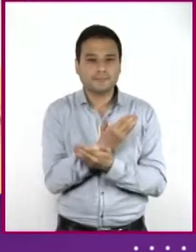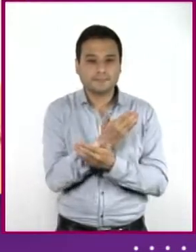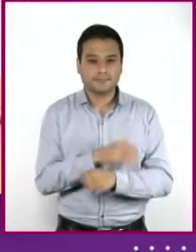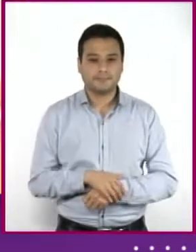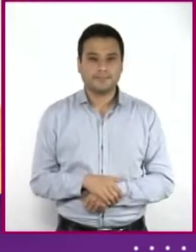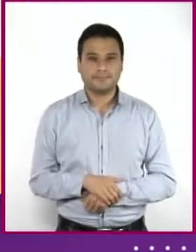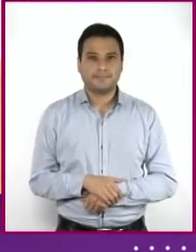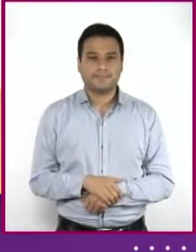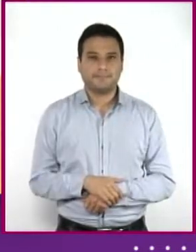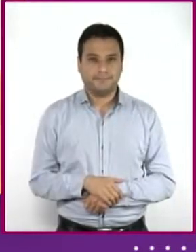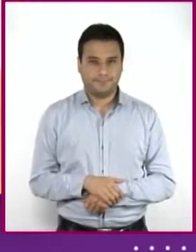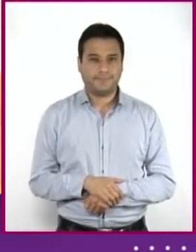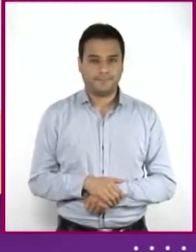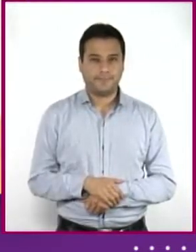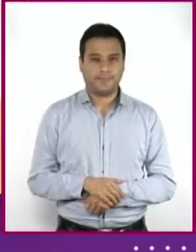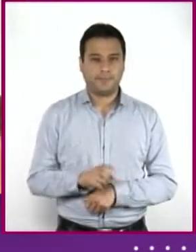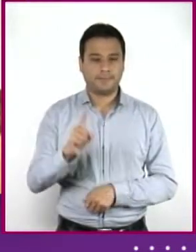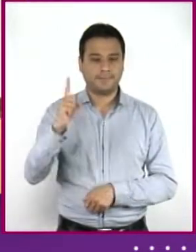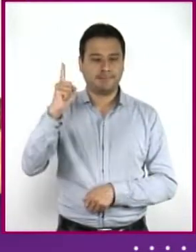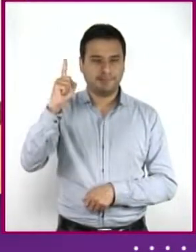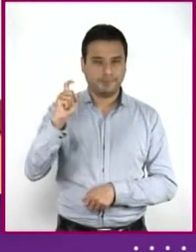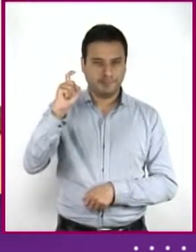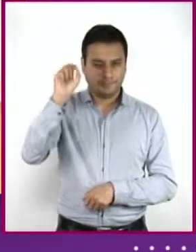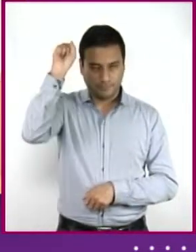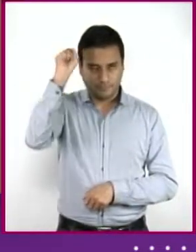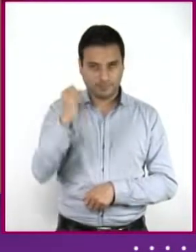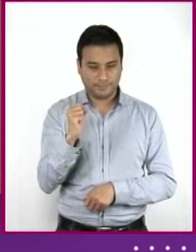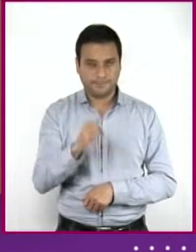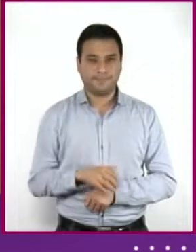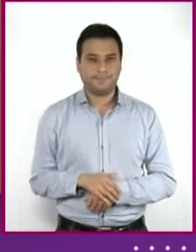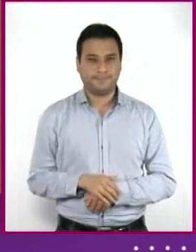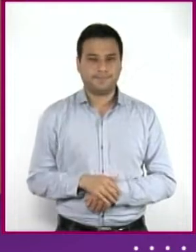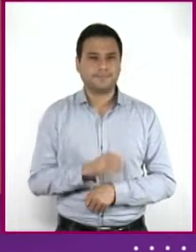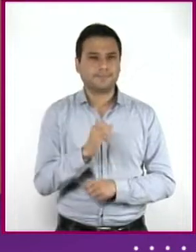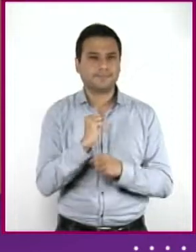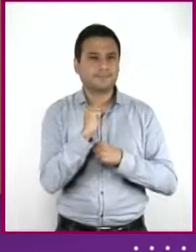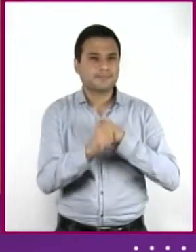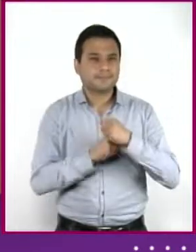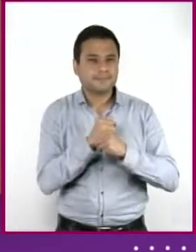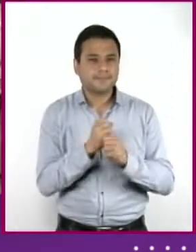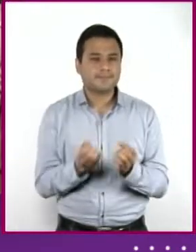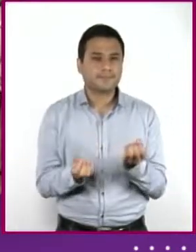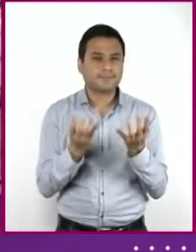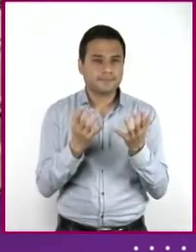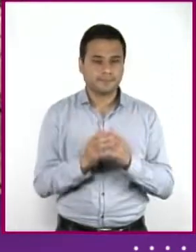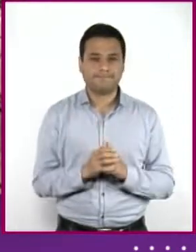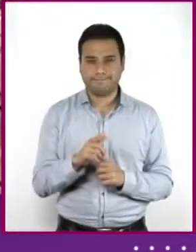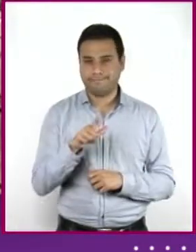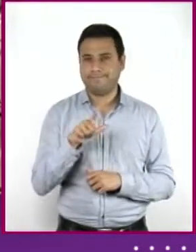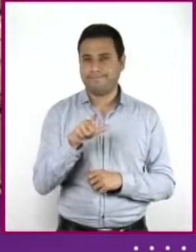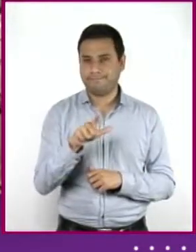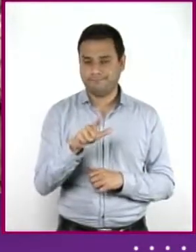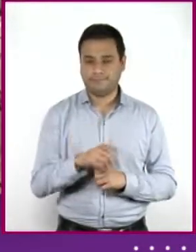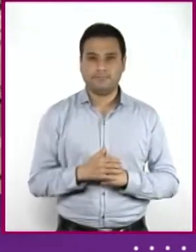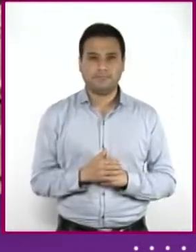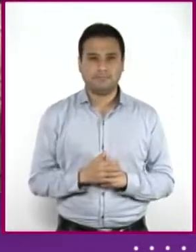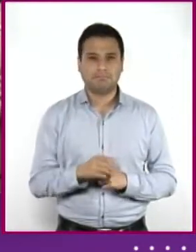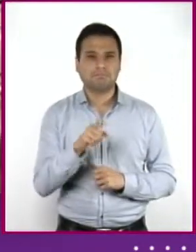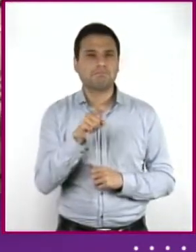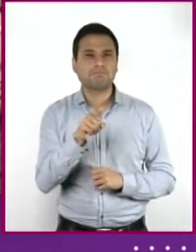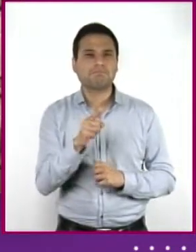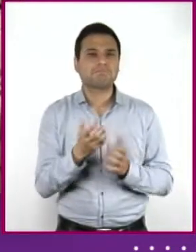from Guamuchil, Sinaloa. How old are you? I'm 17 years old. What do you